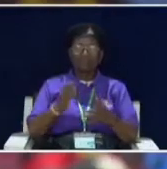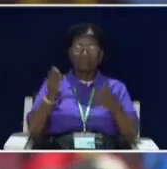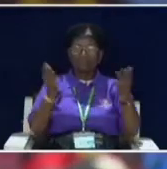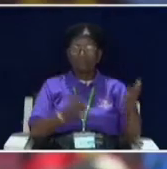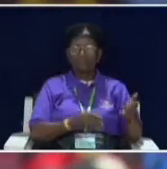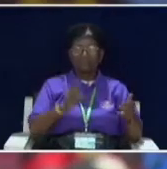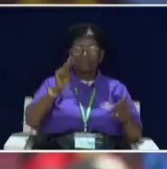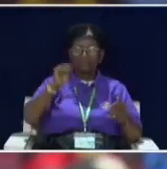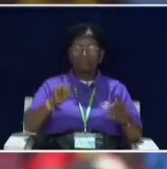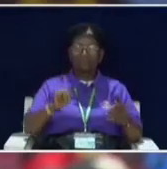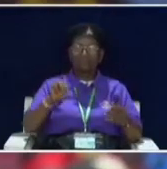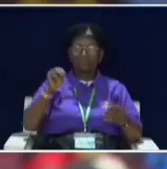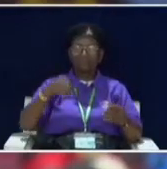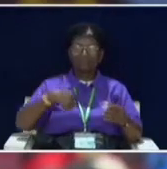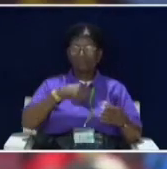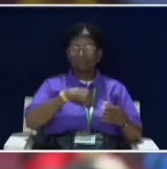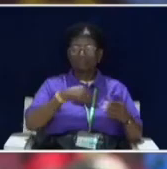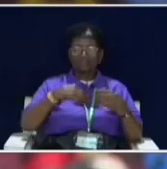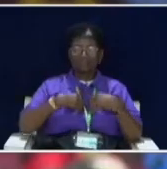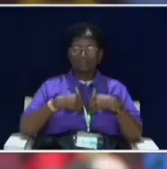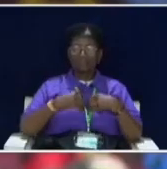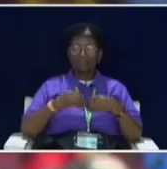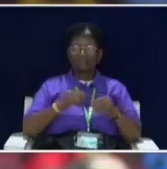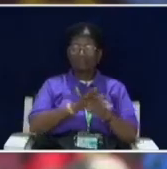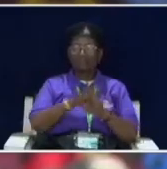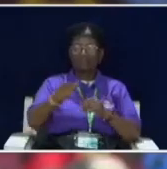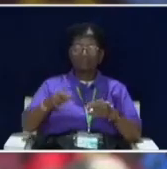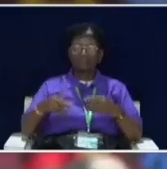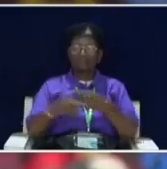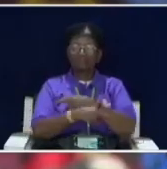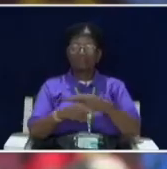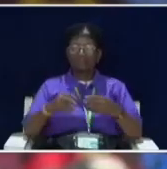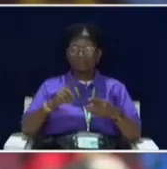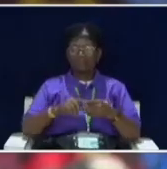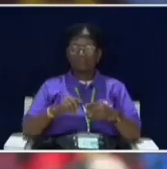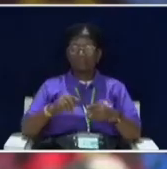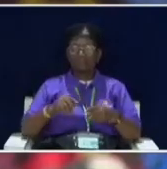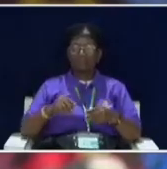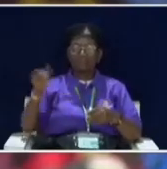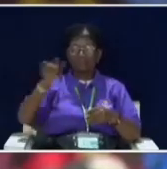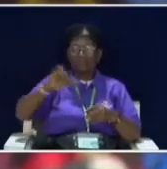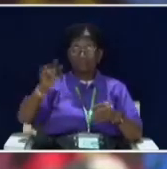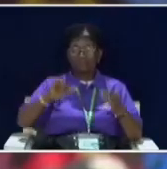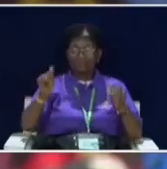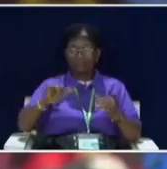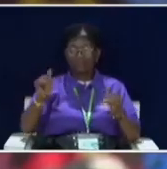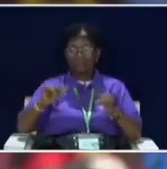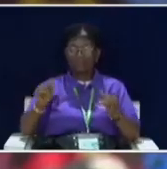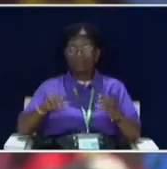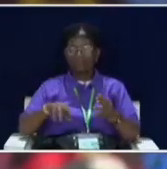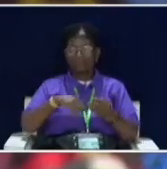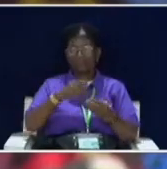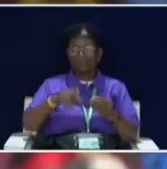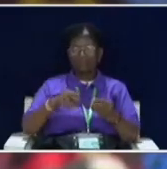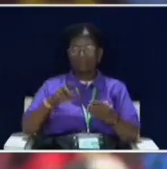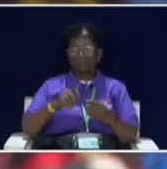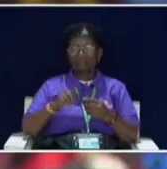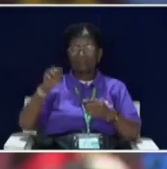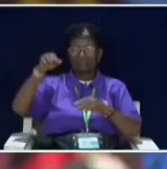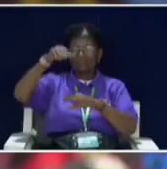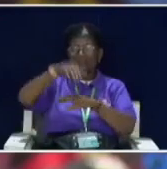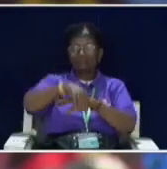have enough room to play around till the evening. The theme